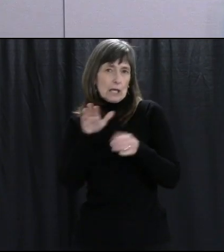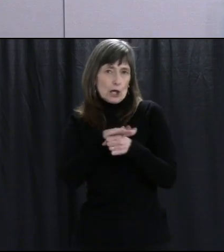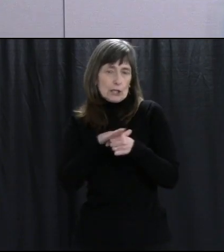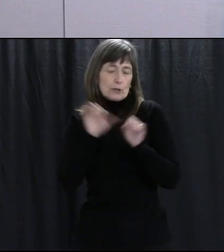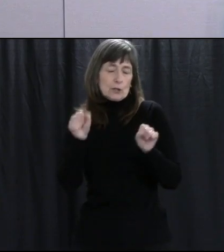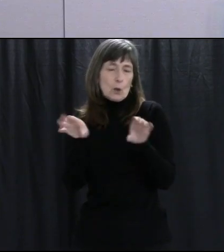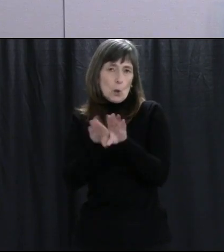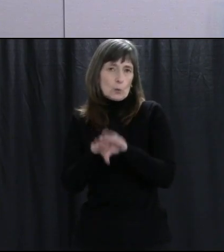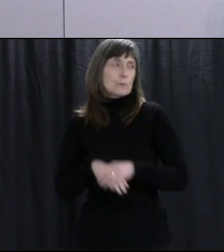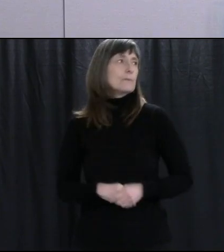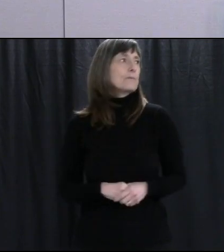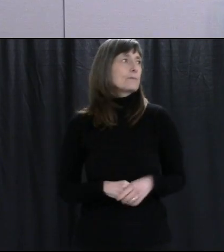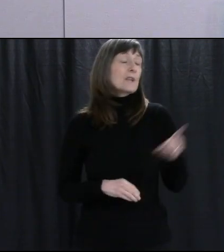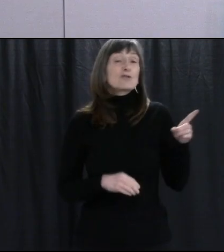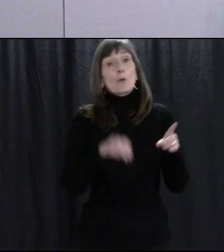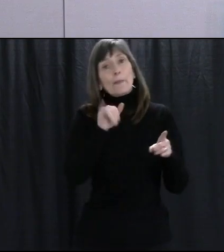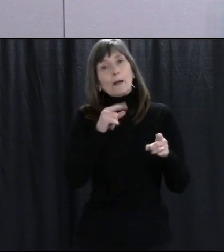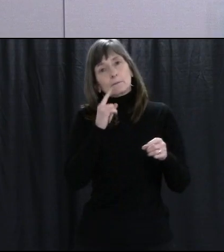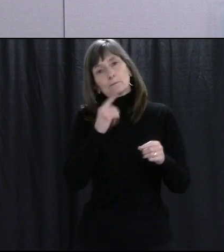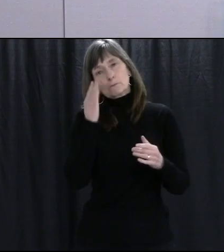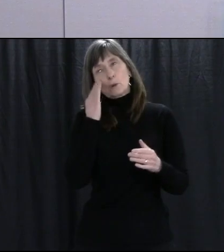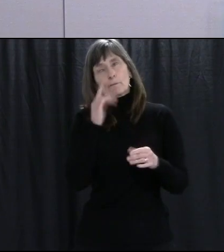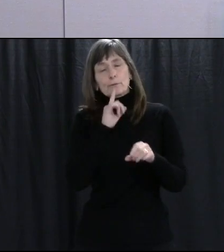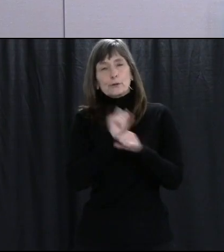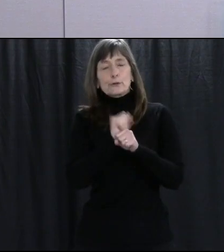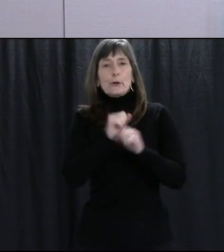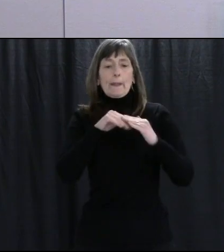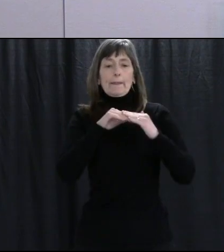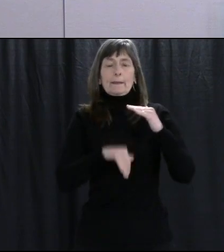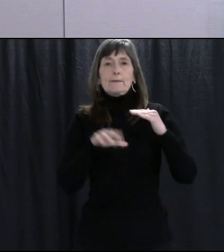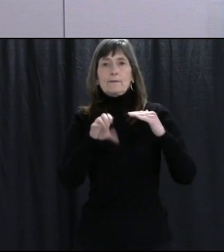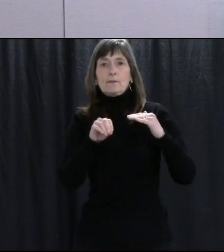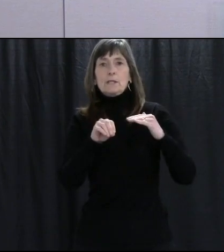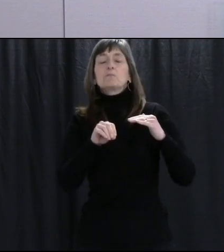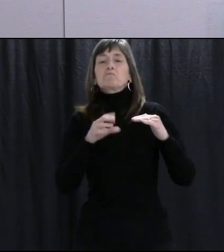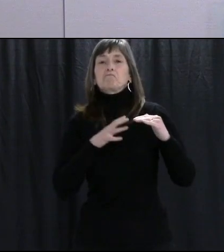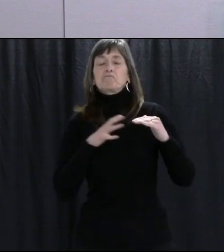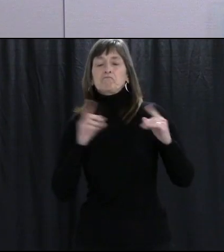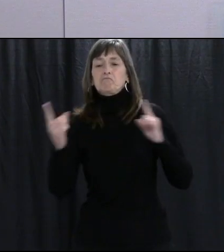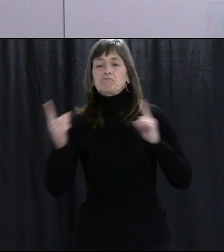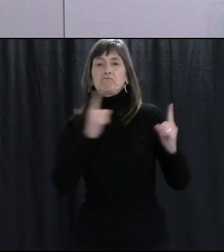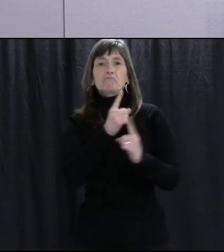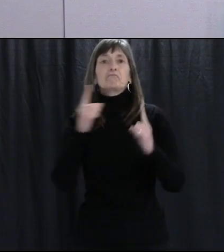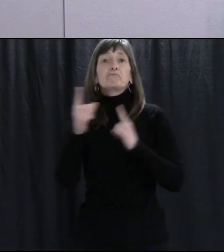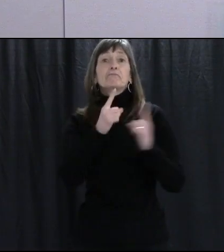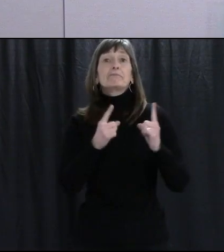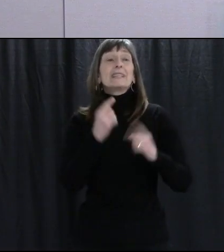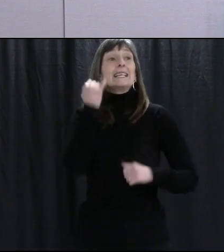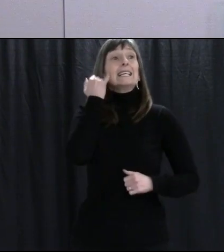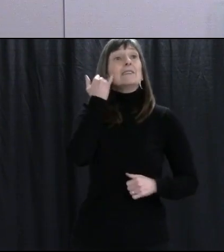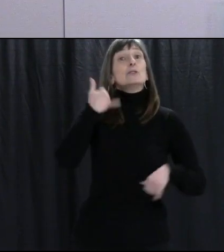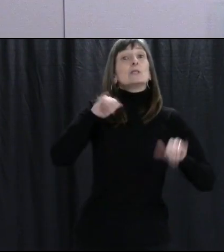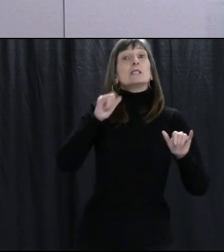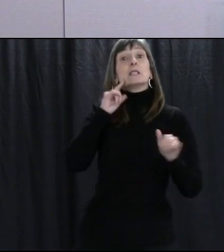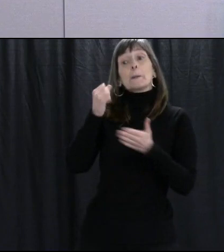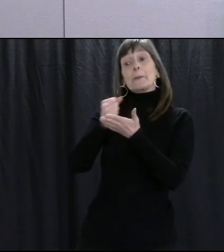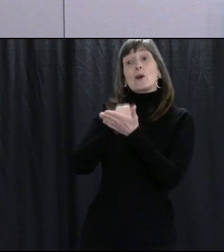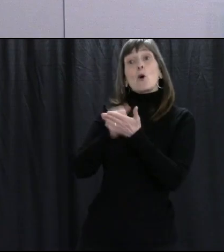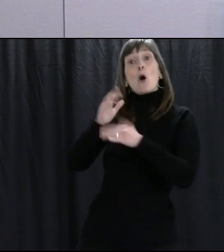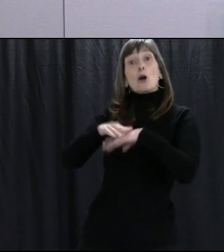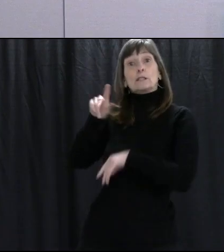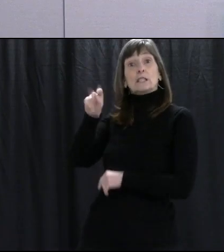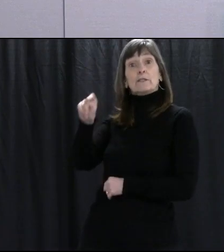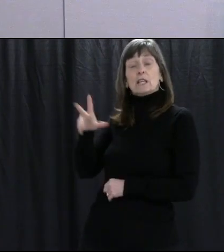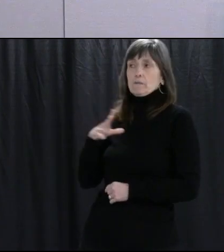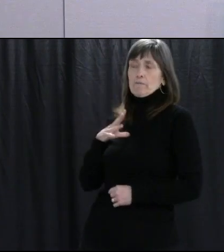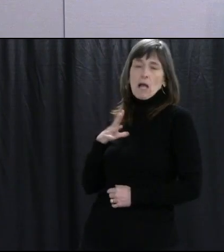Well, it would certainly be a gathering of 50 people or more. If you can do it on the TV, on the community channel, and still get your dabber out, that's fine. But really and honestly, we